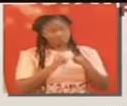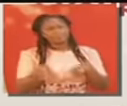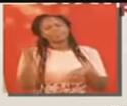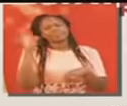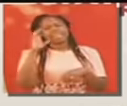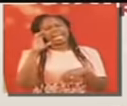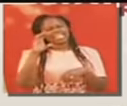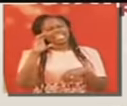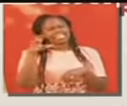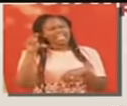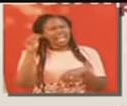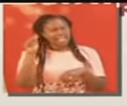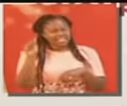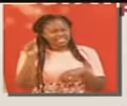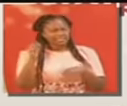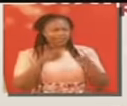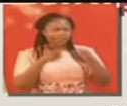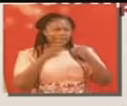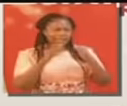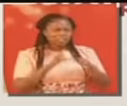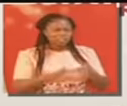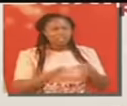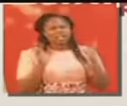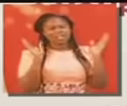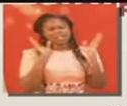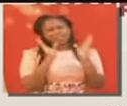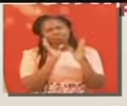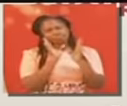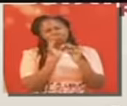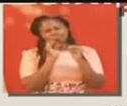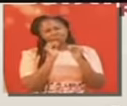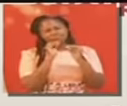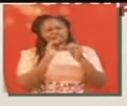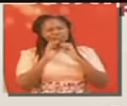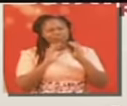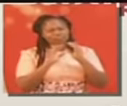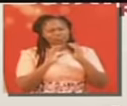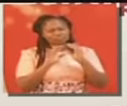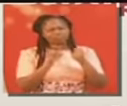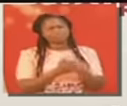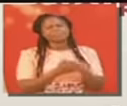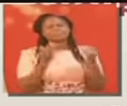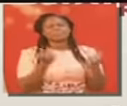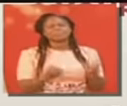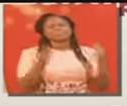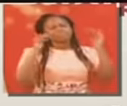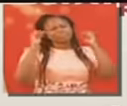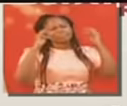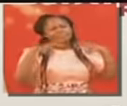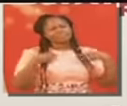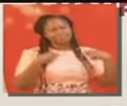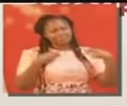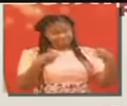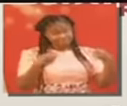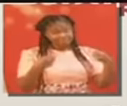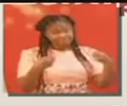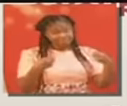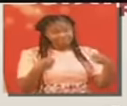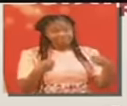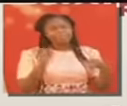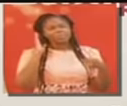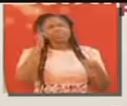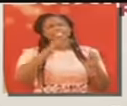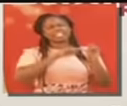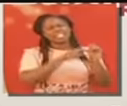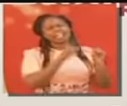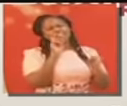Corporate Communication at the Ministry, your moderator. The Honorable Terence Dayalsing, Minister of Health, will open the